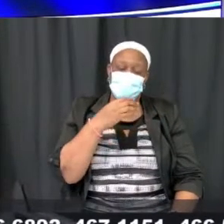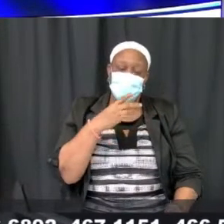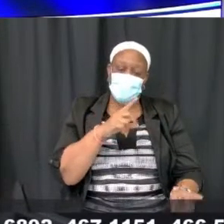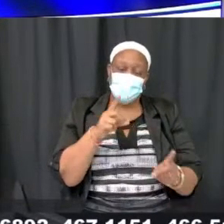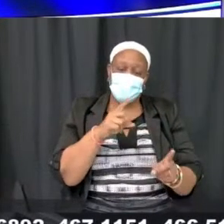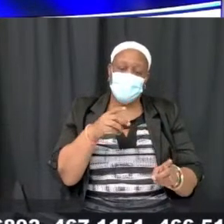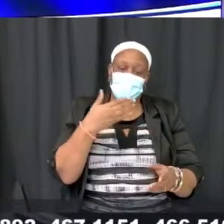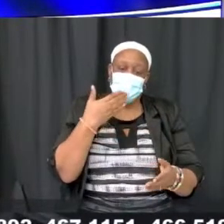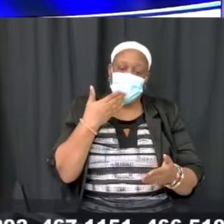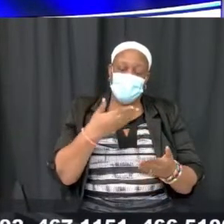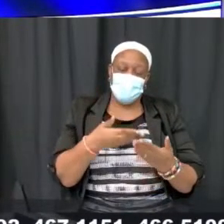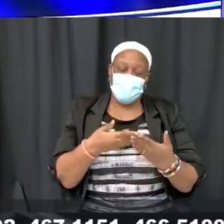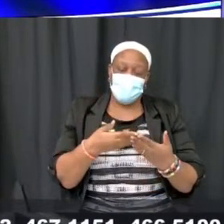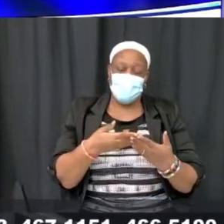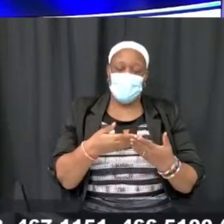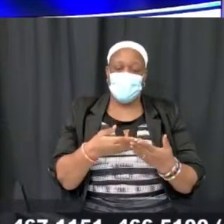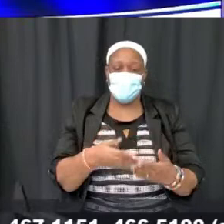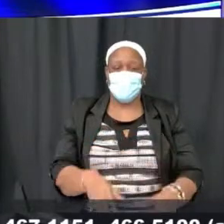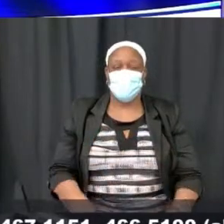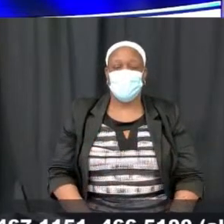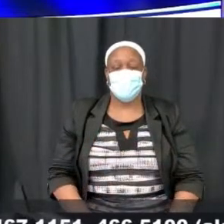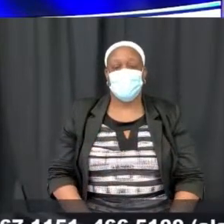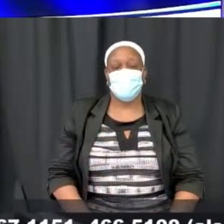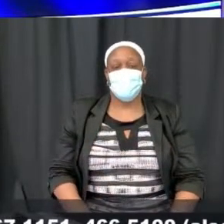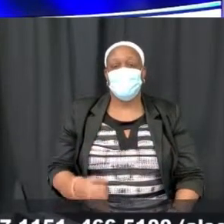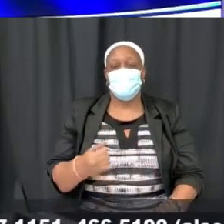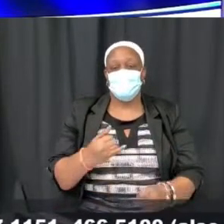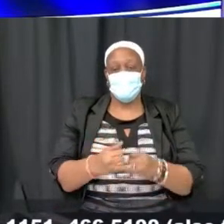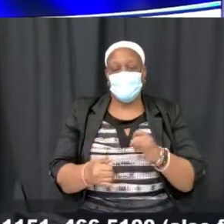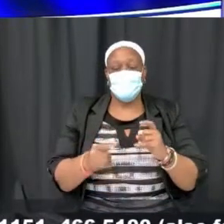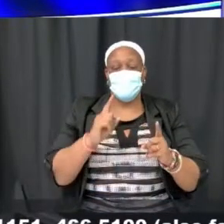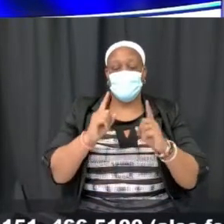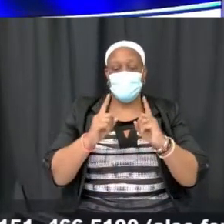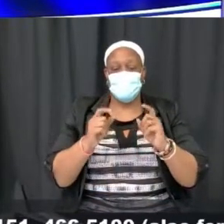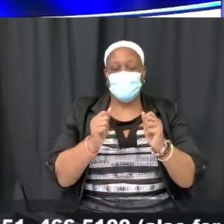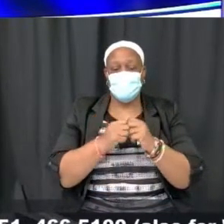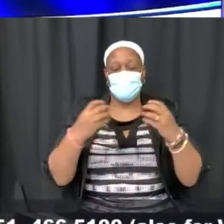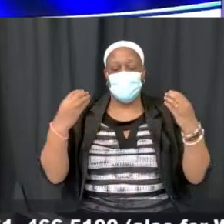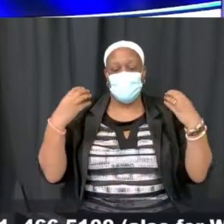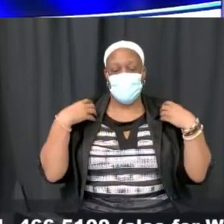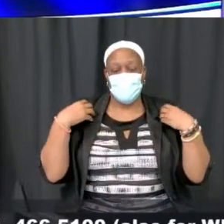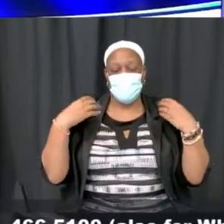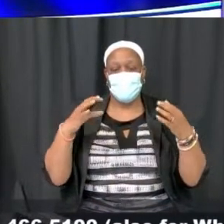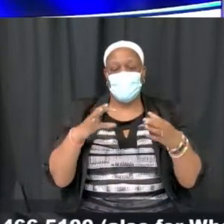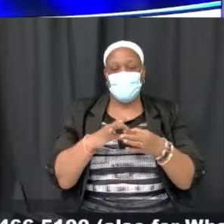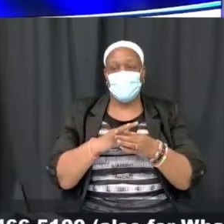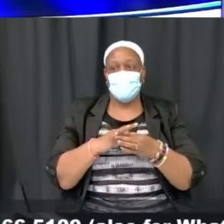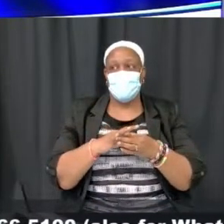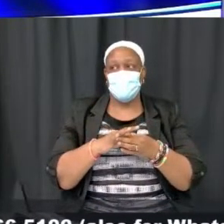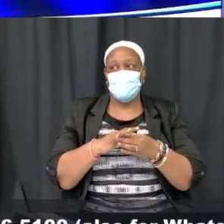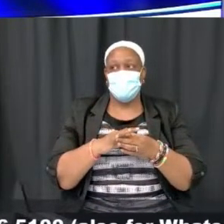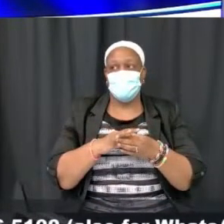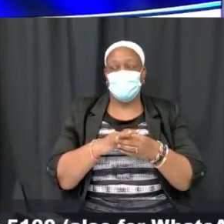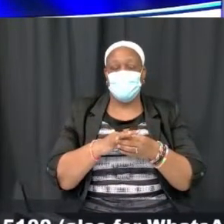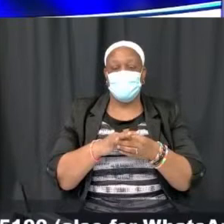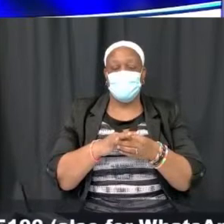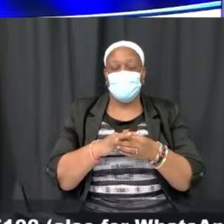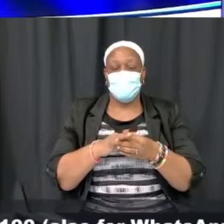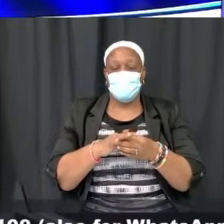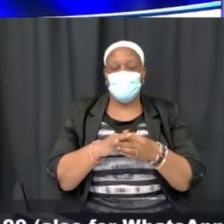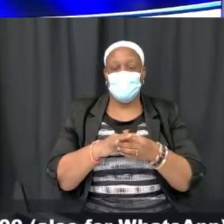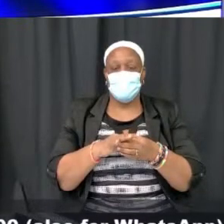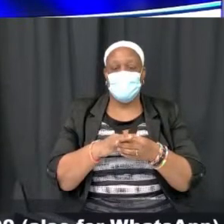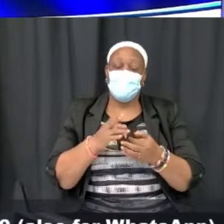are, based on my last conversation with the matron, she isn't particularly perturbed about any of